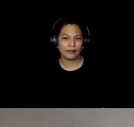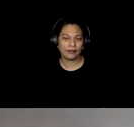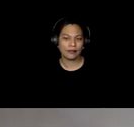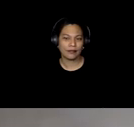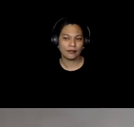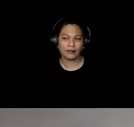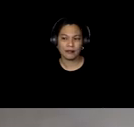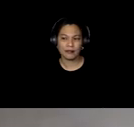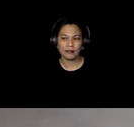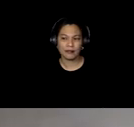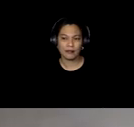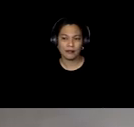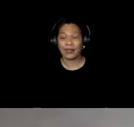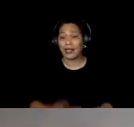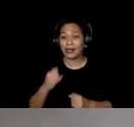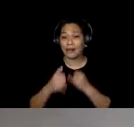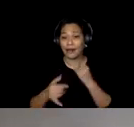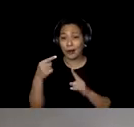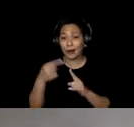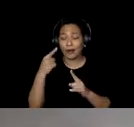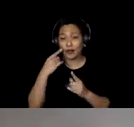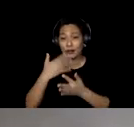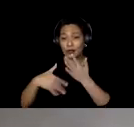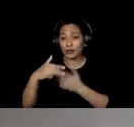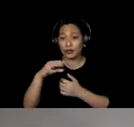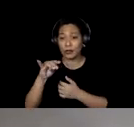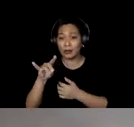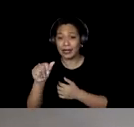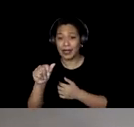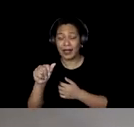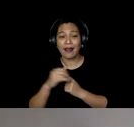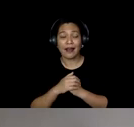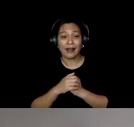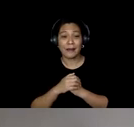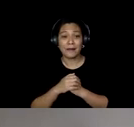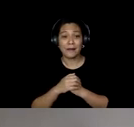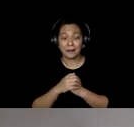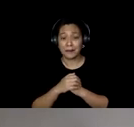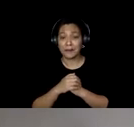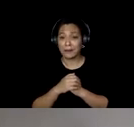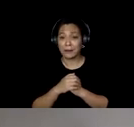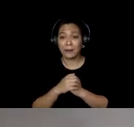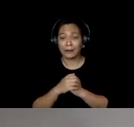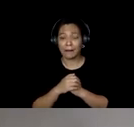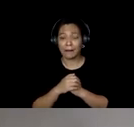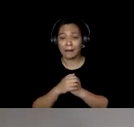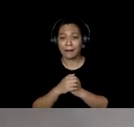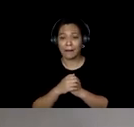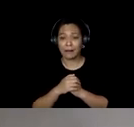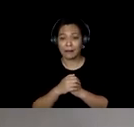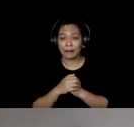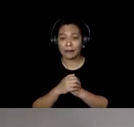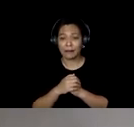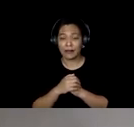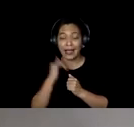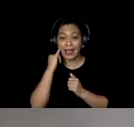So final point for social media here is when you are, for the social media sites that you are a part